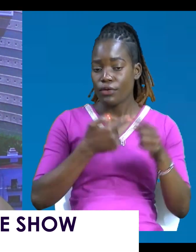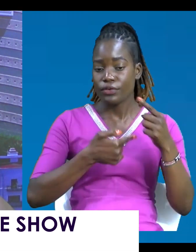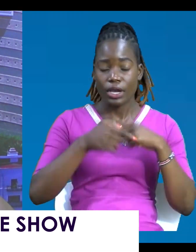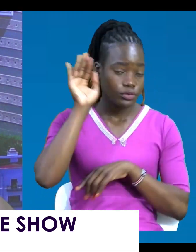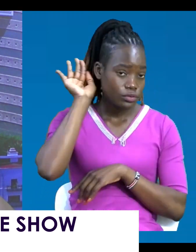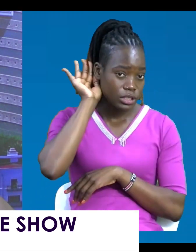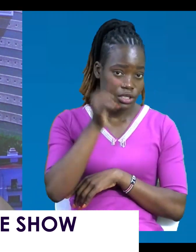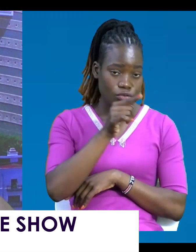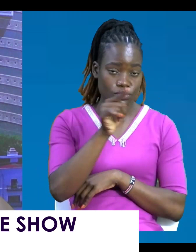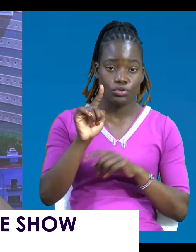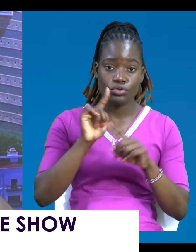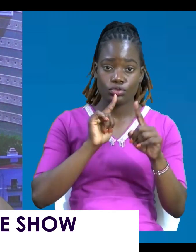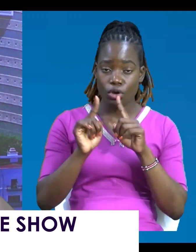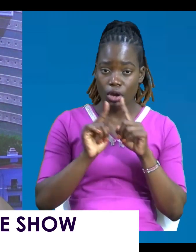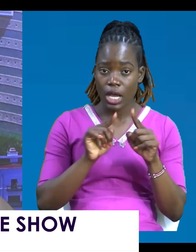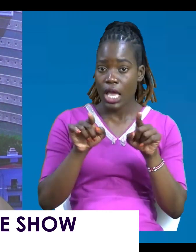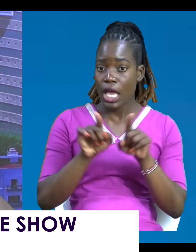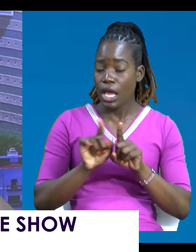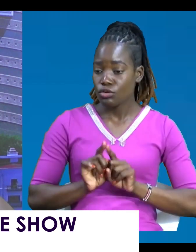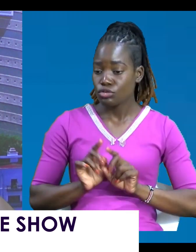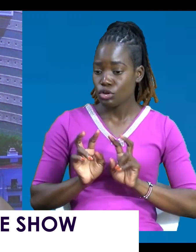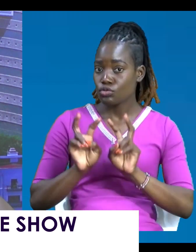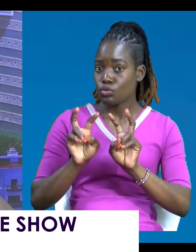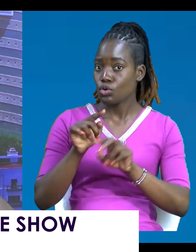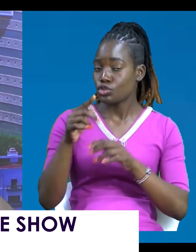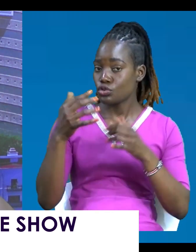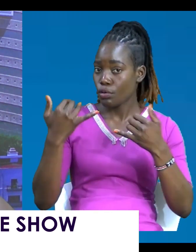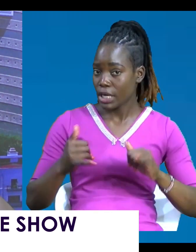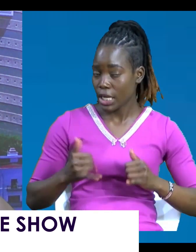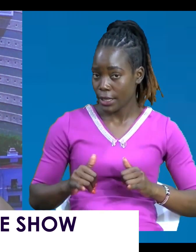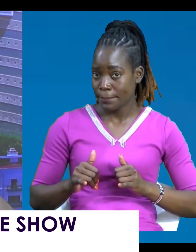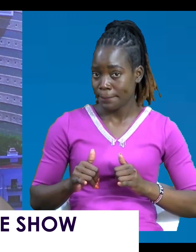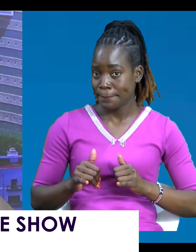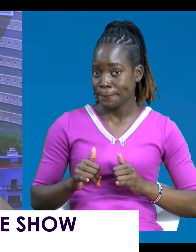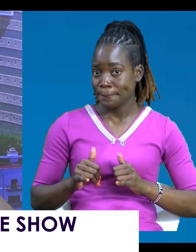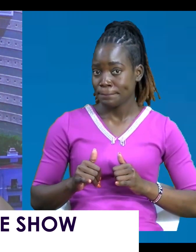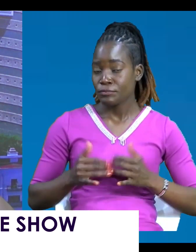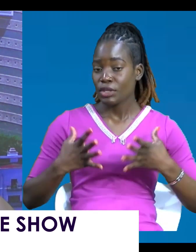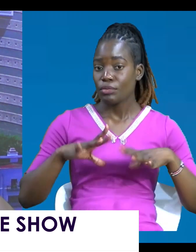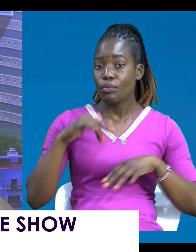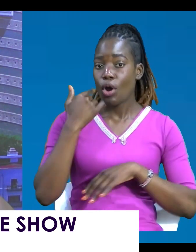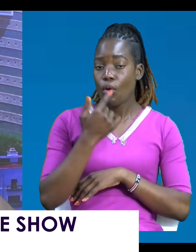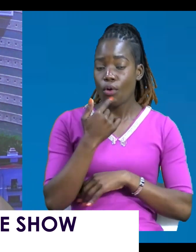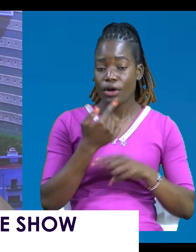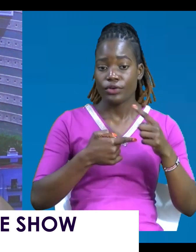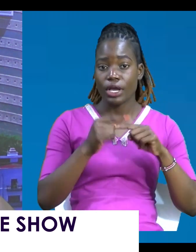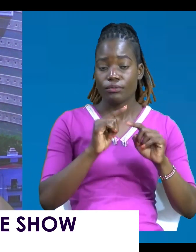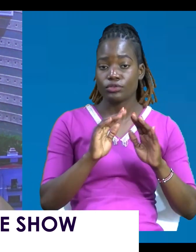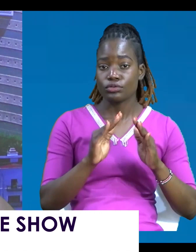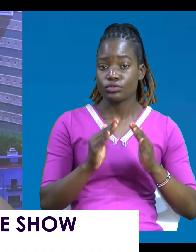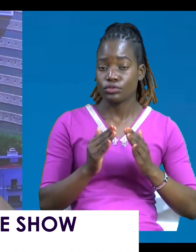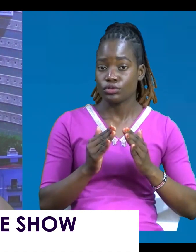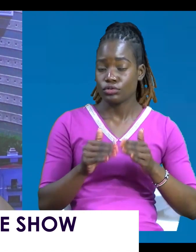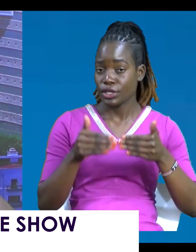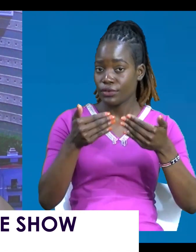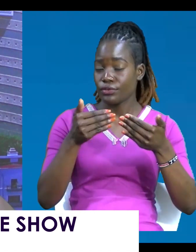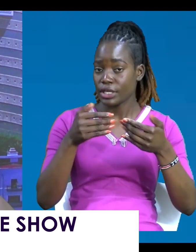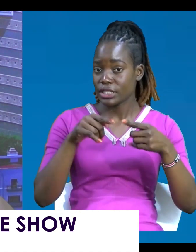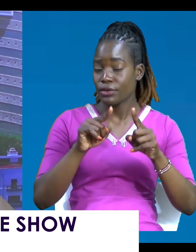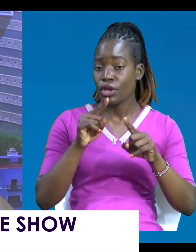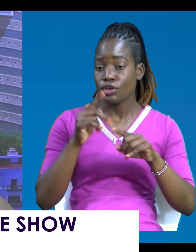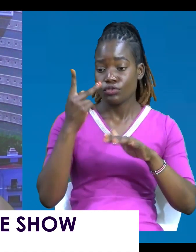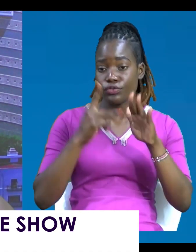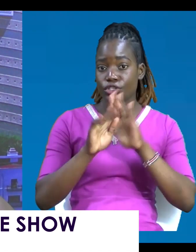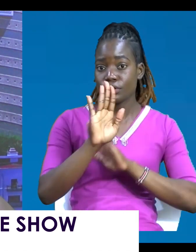you talk, to come and watch you play, people that have come to give themselves to your vision or